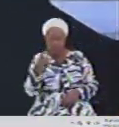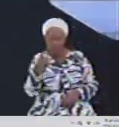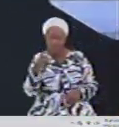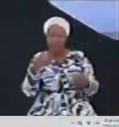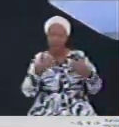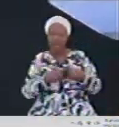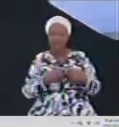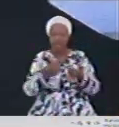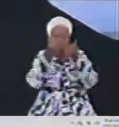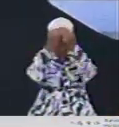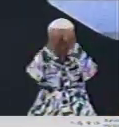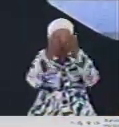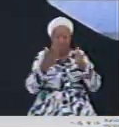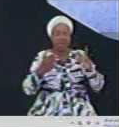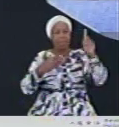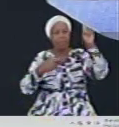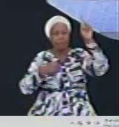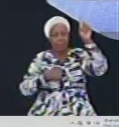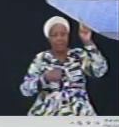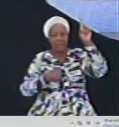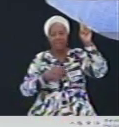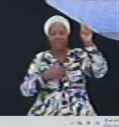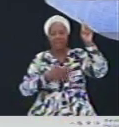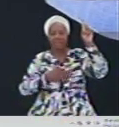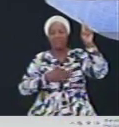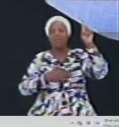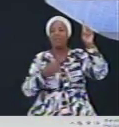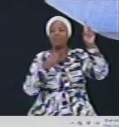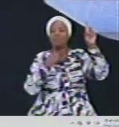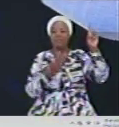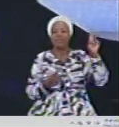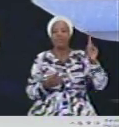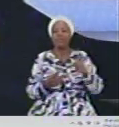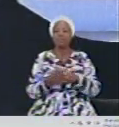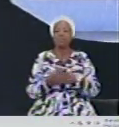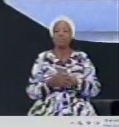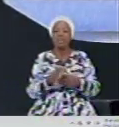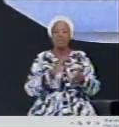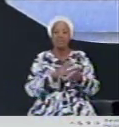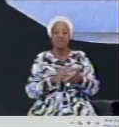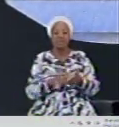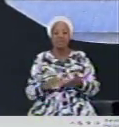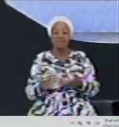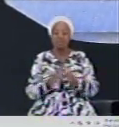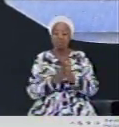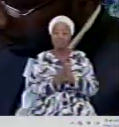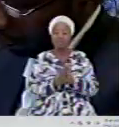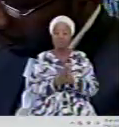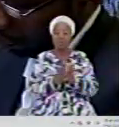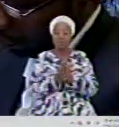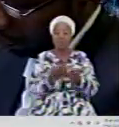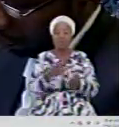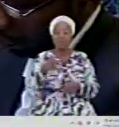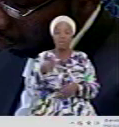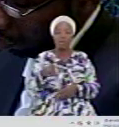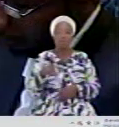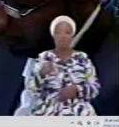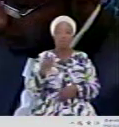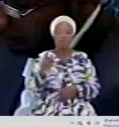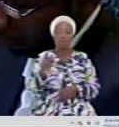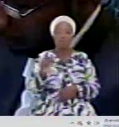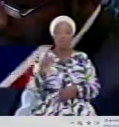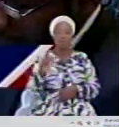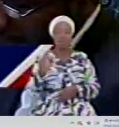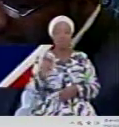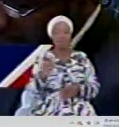hast obeyed my voice. Look at Psalm 91. In Psalm 91, we're reading from verse